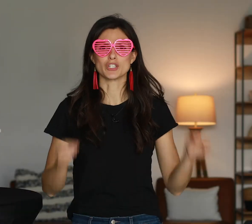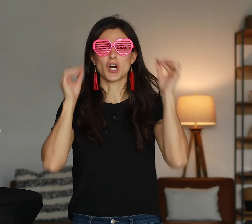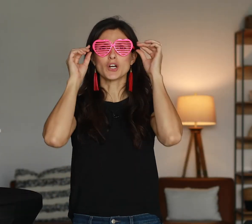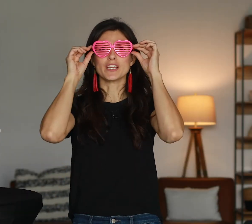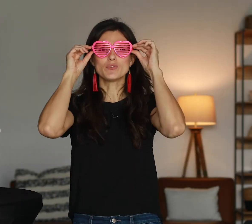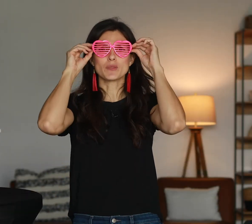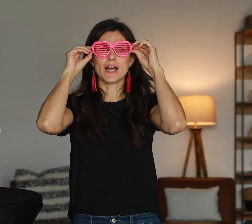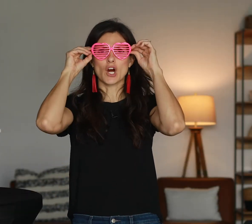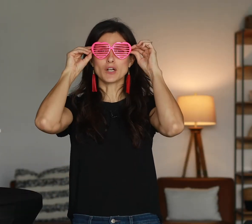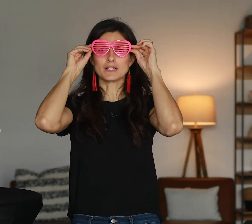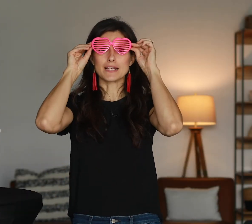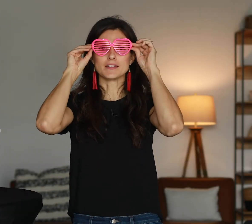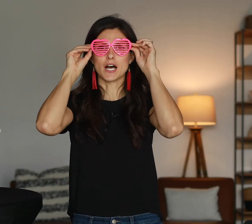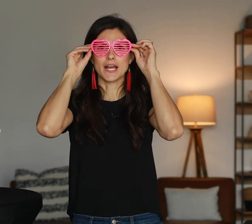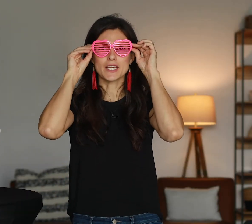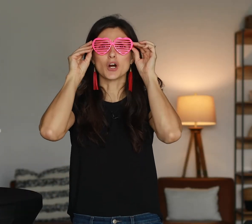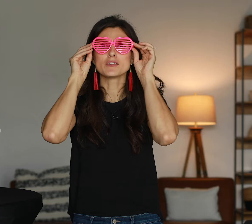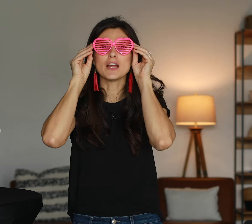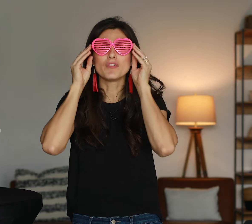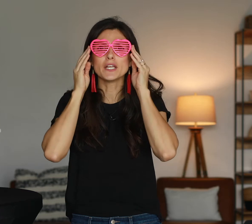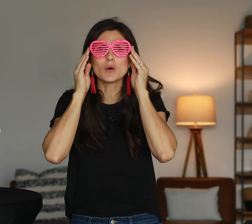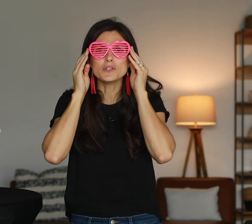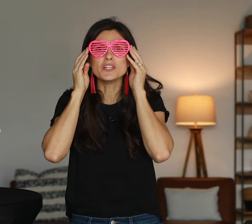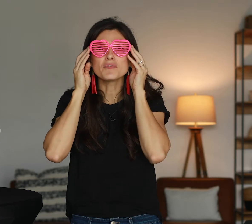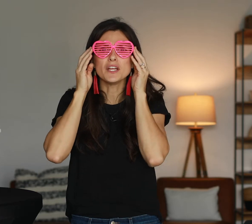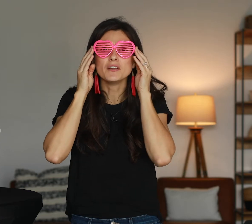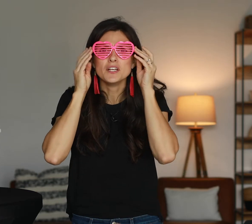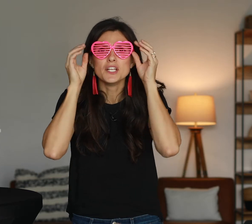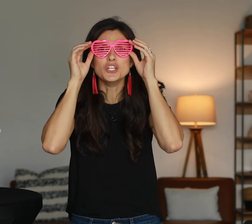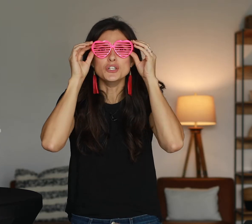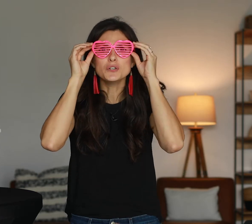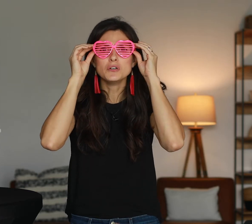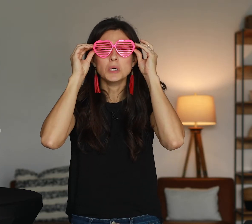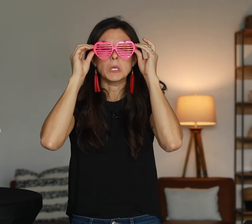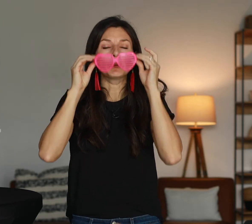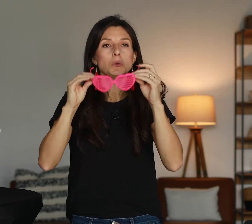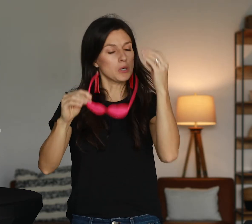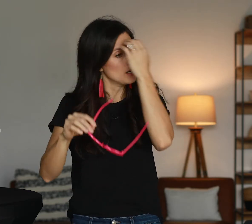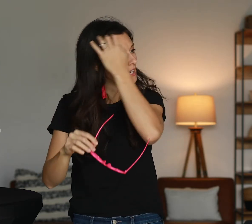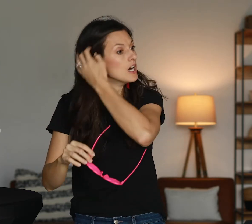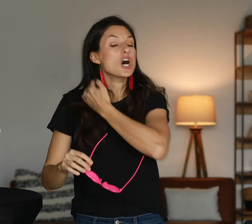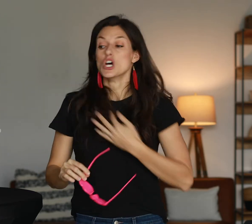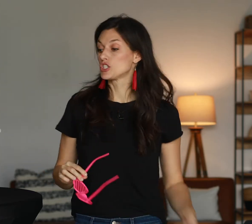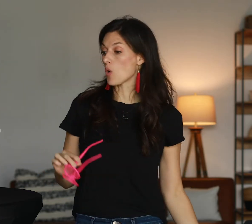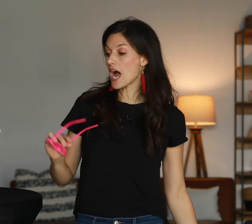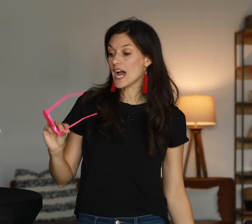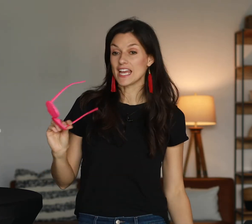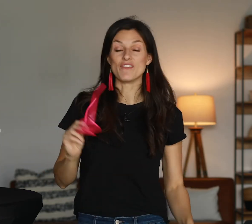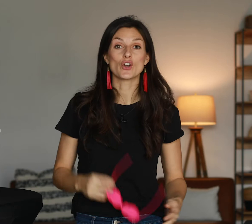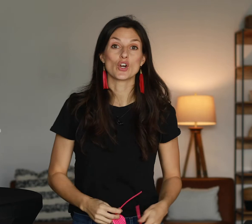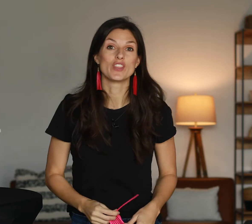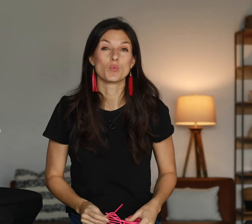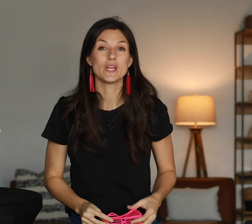That game was hard. Even with my heart glasses on, I had a hard time finding what was different. Did you? Ooh. So